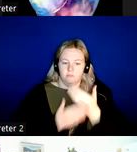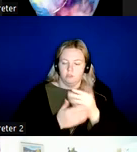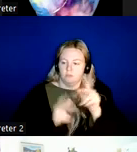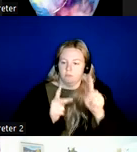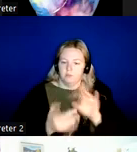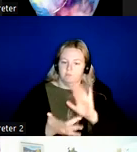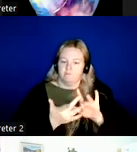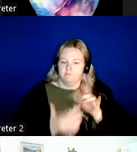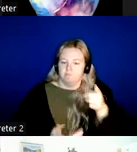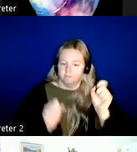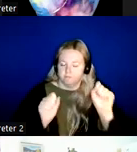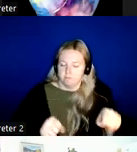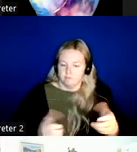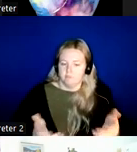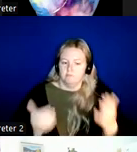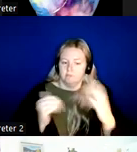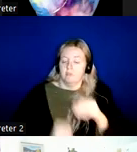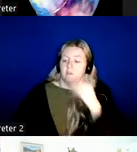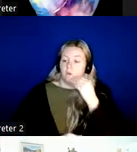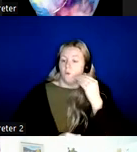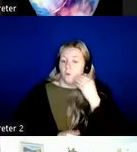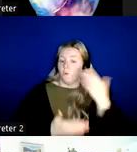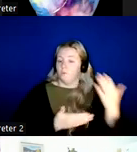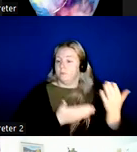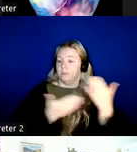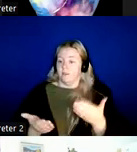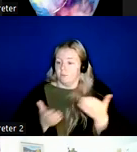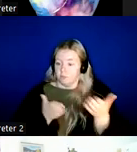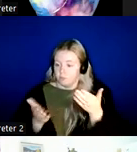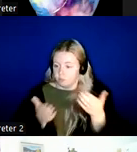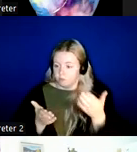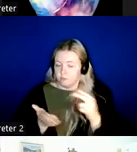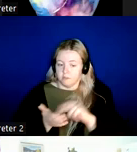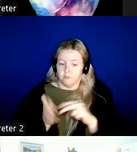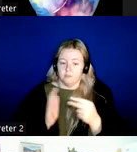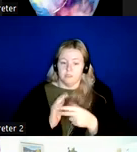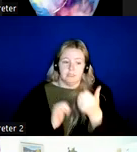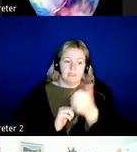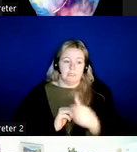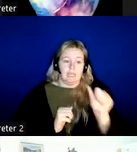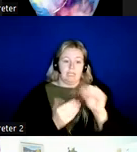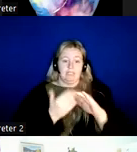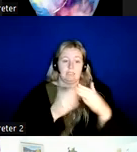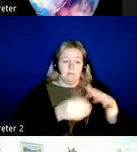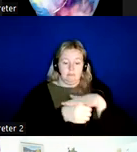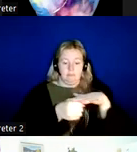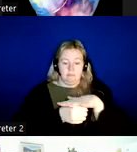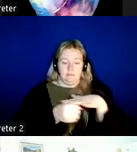We also have our home delivery services. So any community that doesn't have a public library within